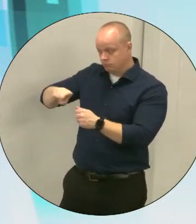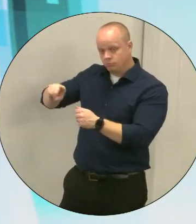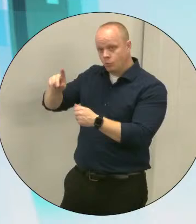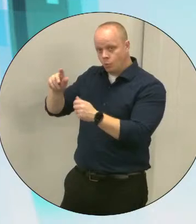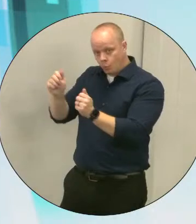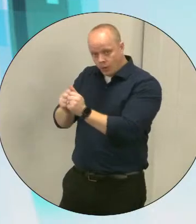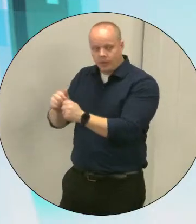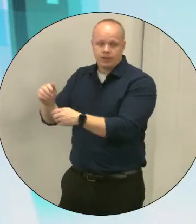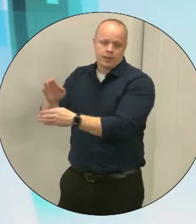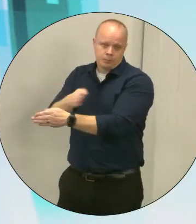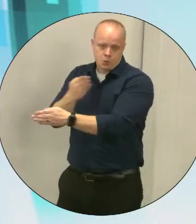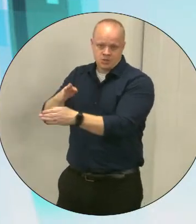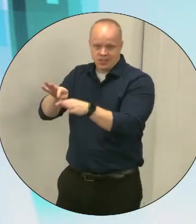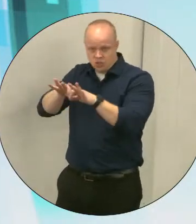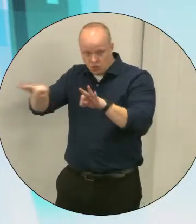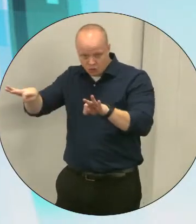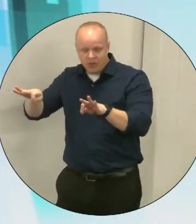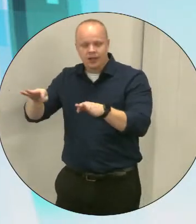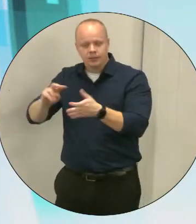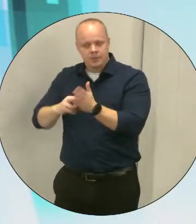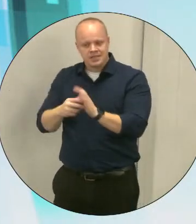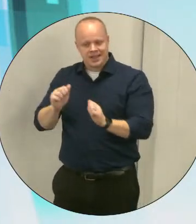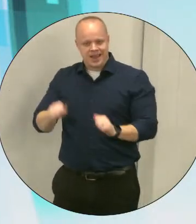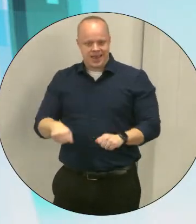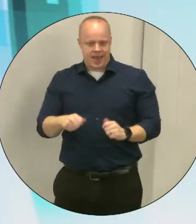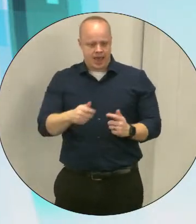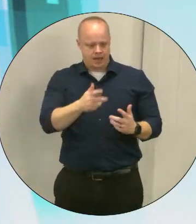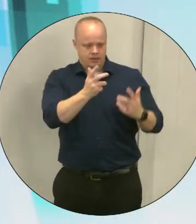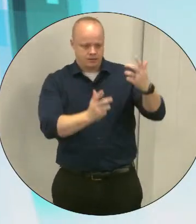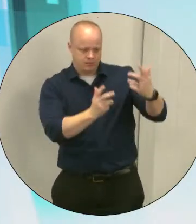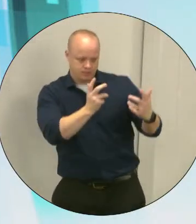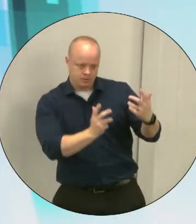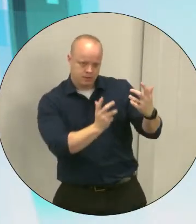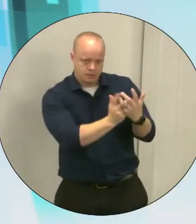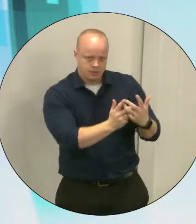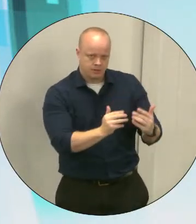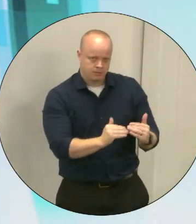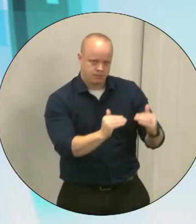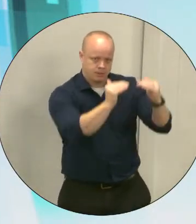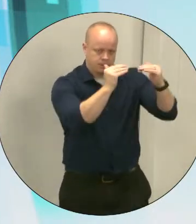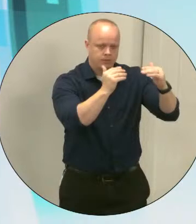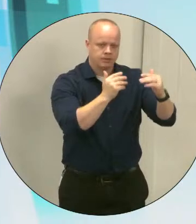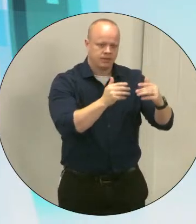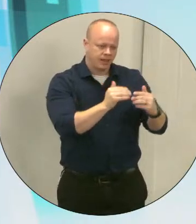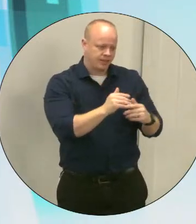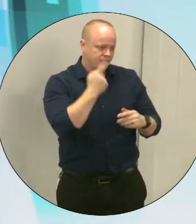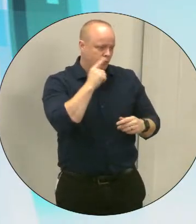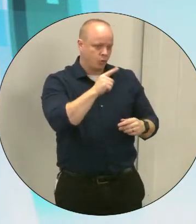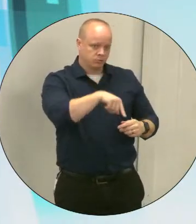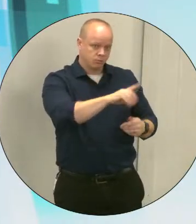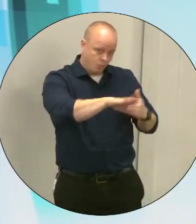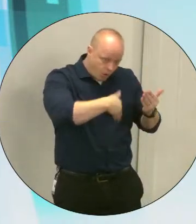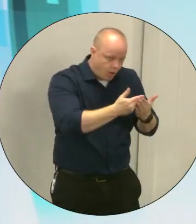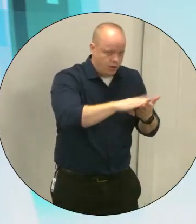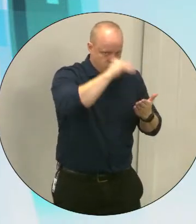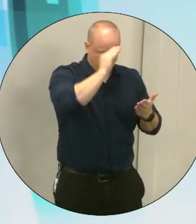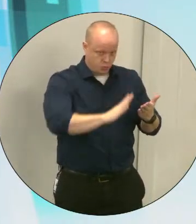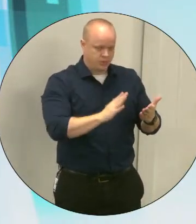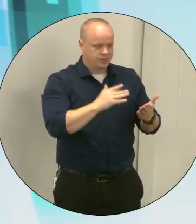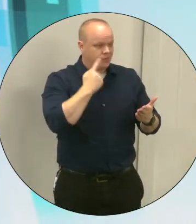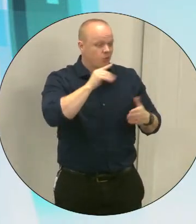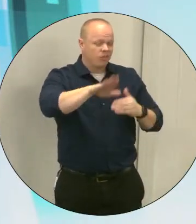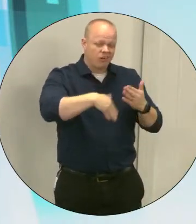endorsement are trained to specifically scaffold a lesson to ensure success for all students, including all types of diverse